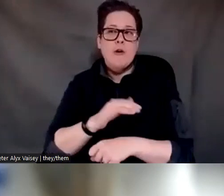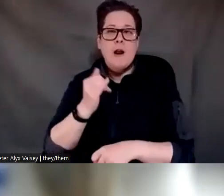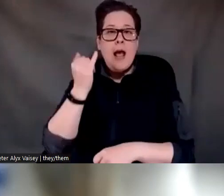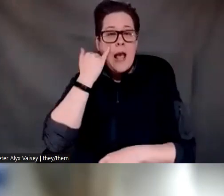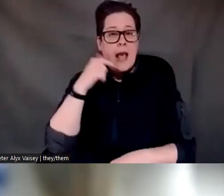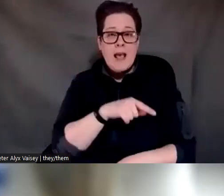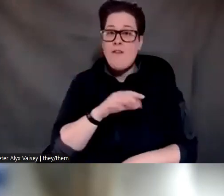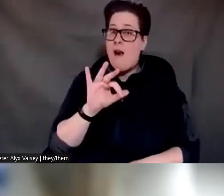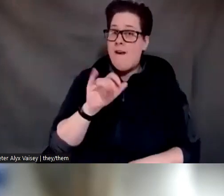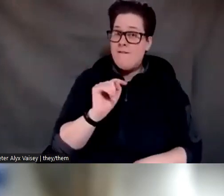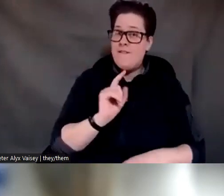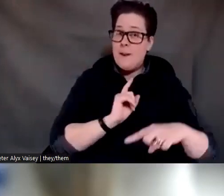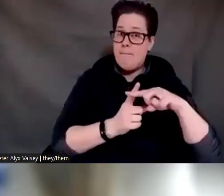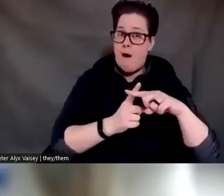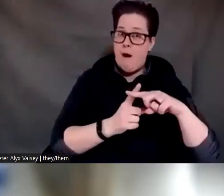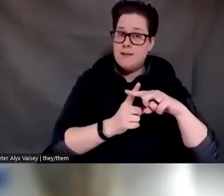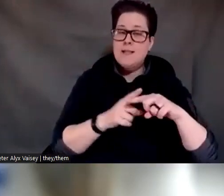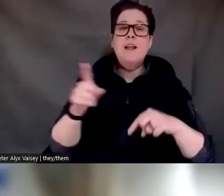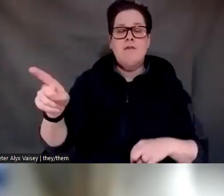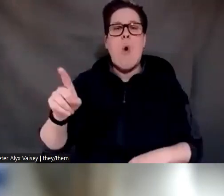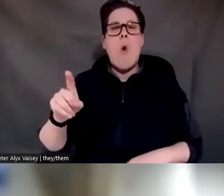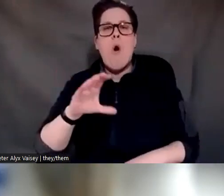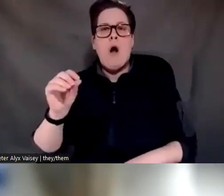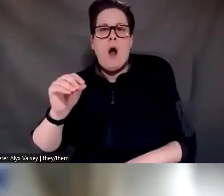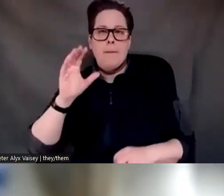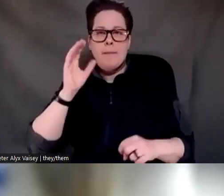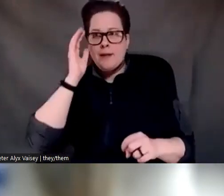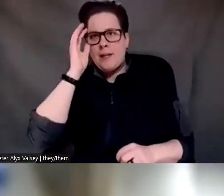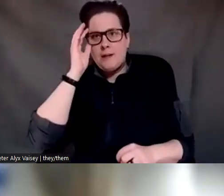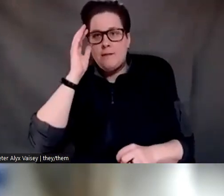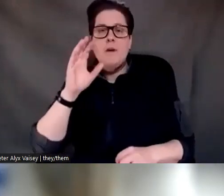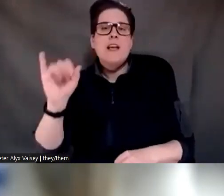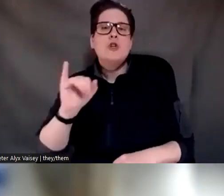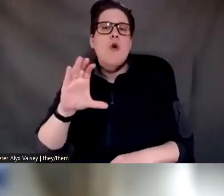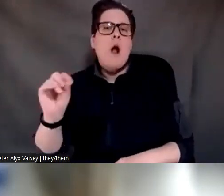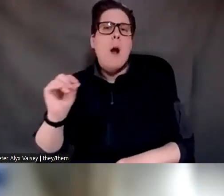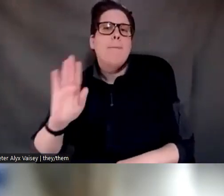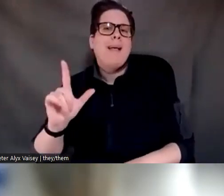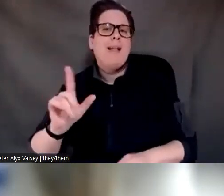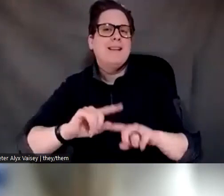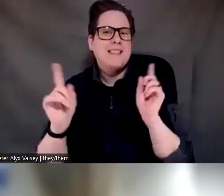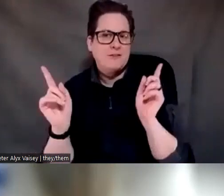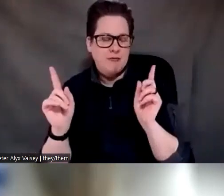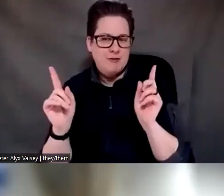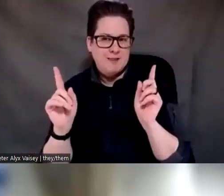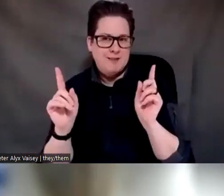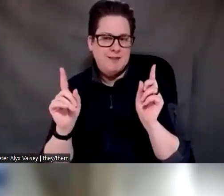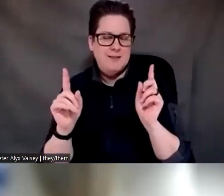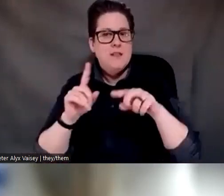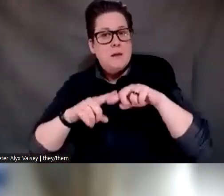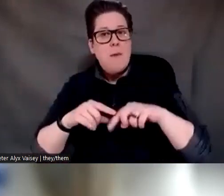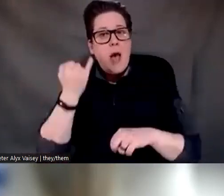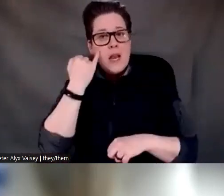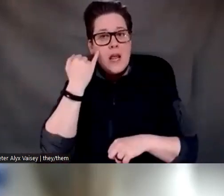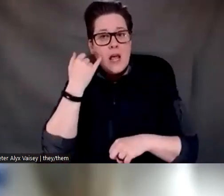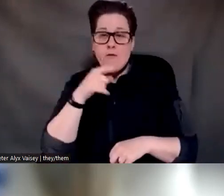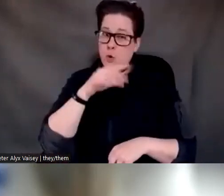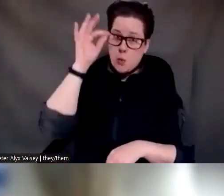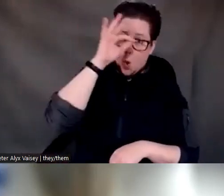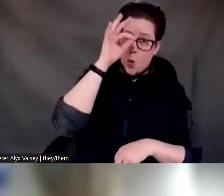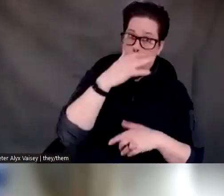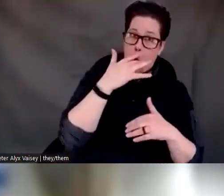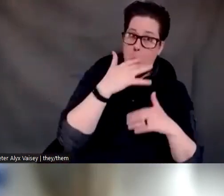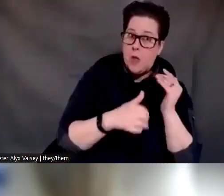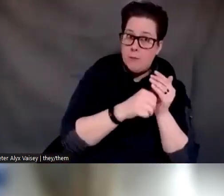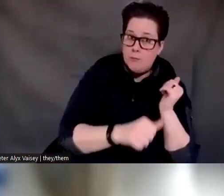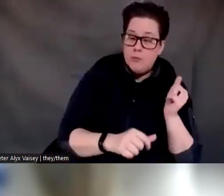test than if you're just coming for a screening. They may bill it differently, so patients need to be aware of those issues as well. But that's a great way